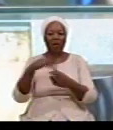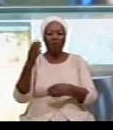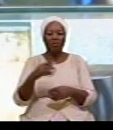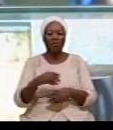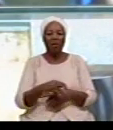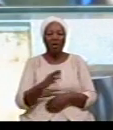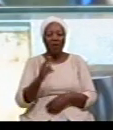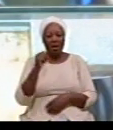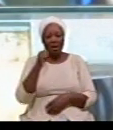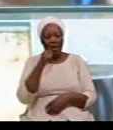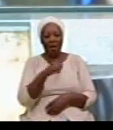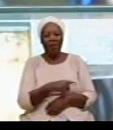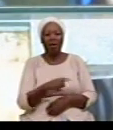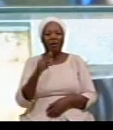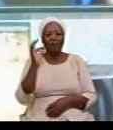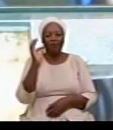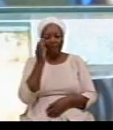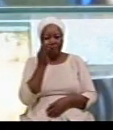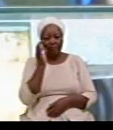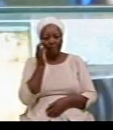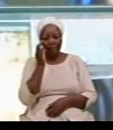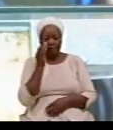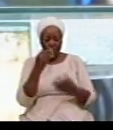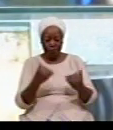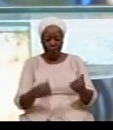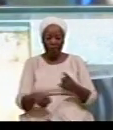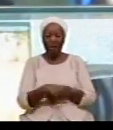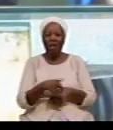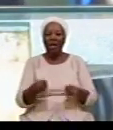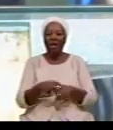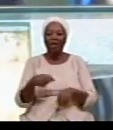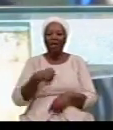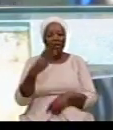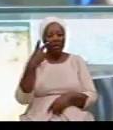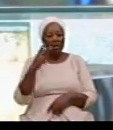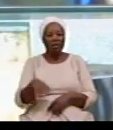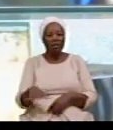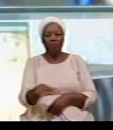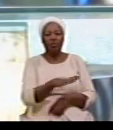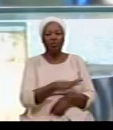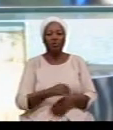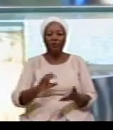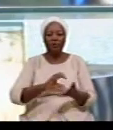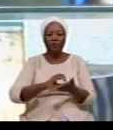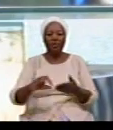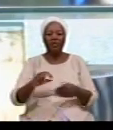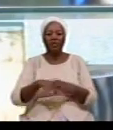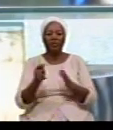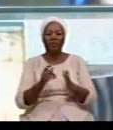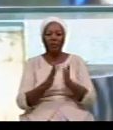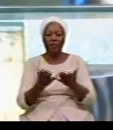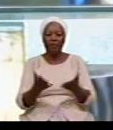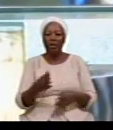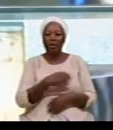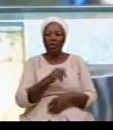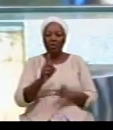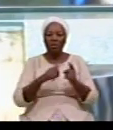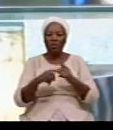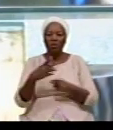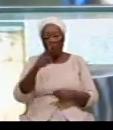fruit. Today, as we look at those verses of scripture, it talks to the